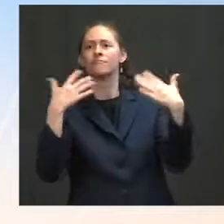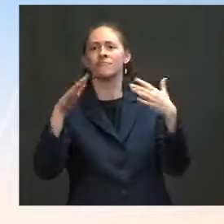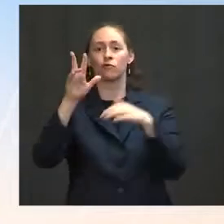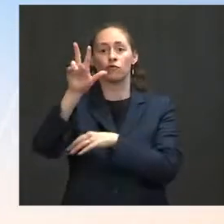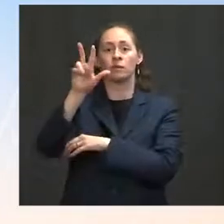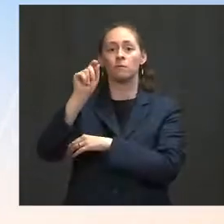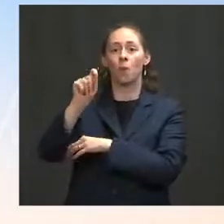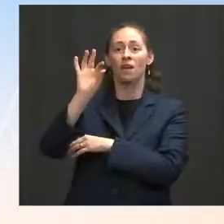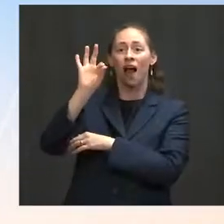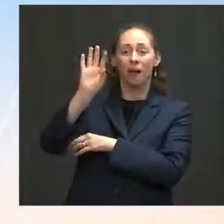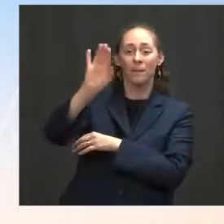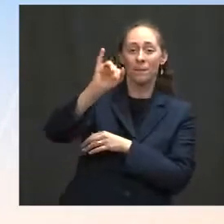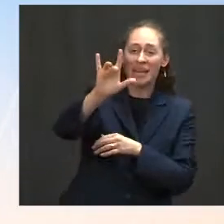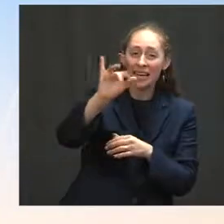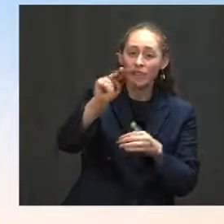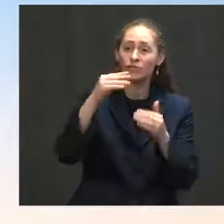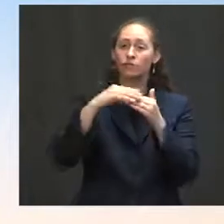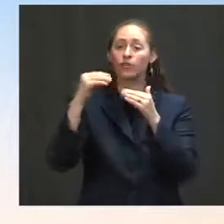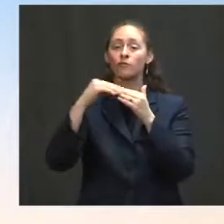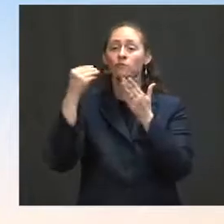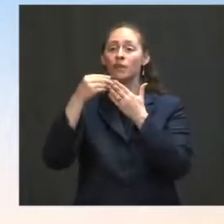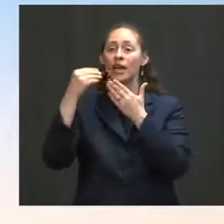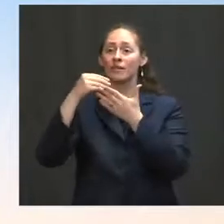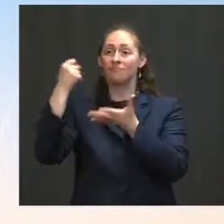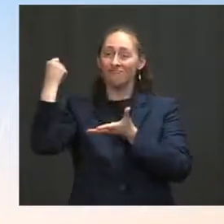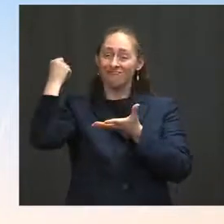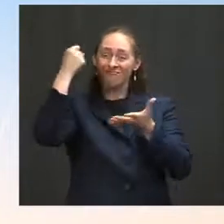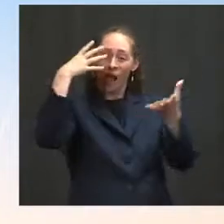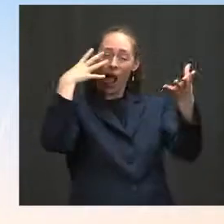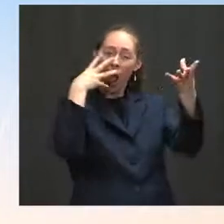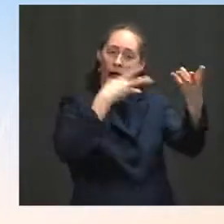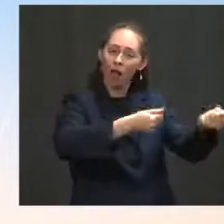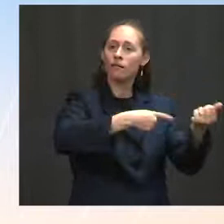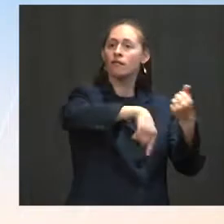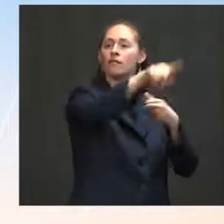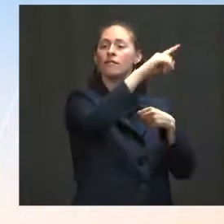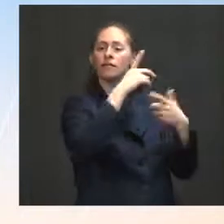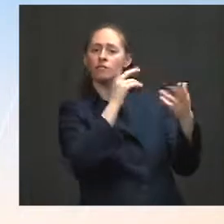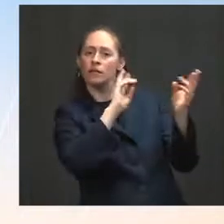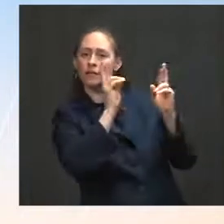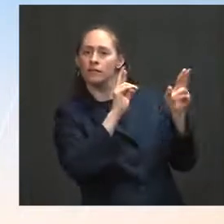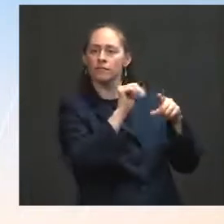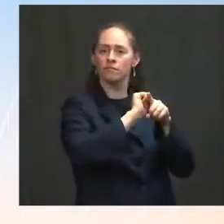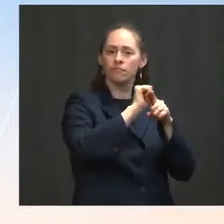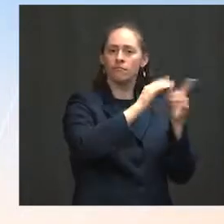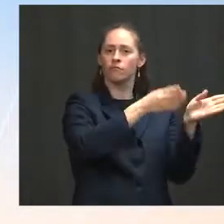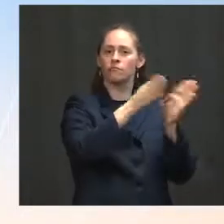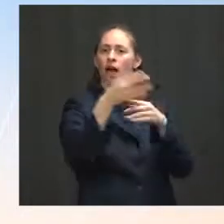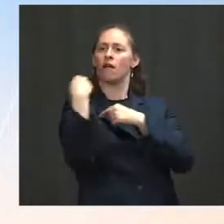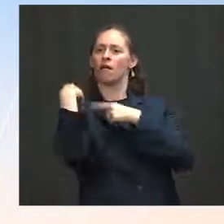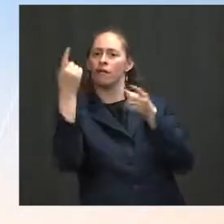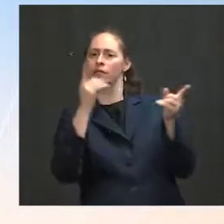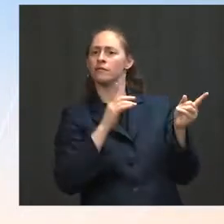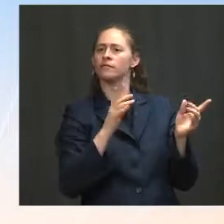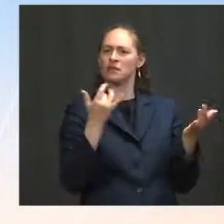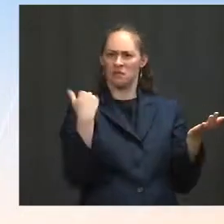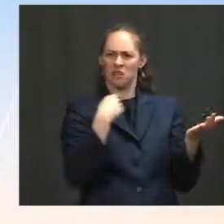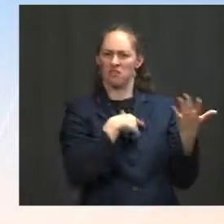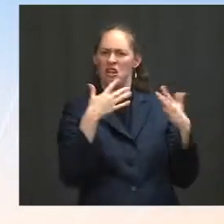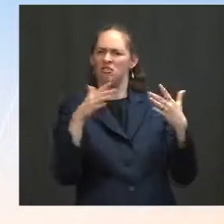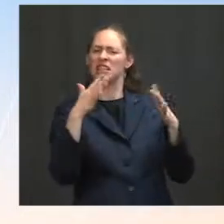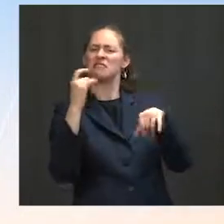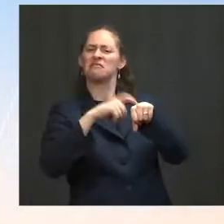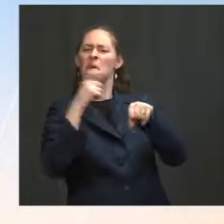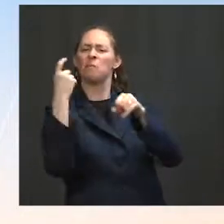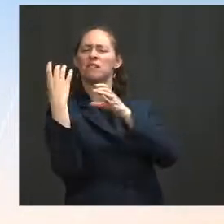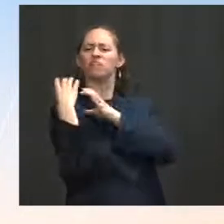off, taken on casualties, and fought off over the course of the last several years. We want to equip and empower them, and it is now in their hands. But it